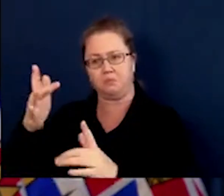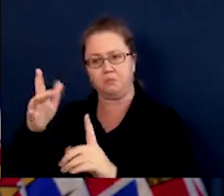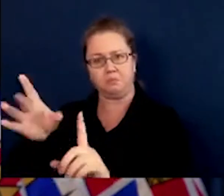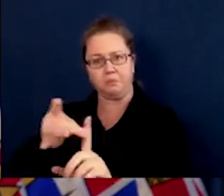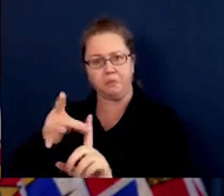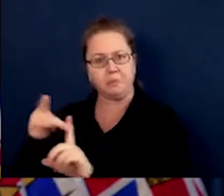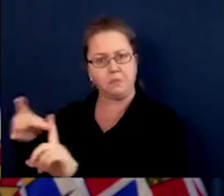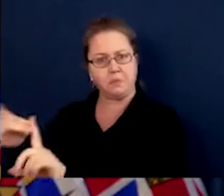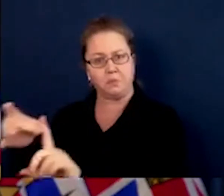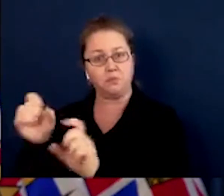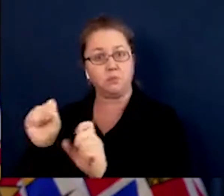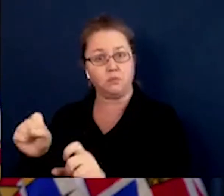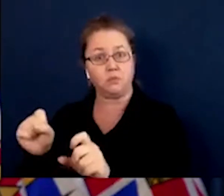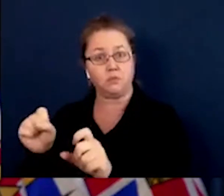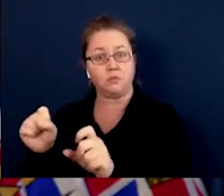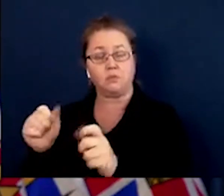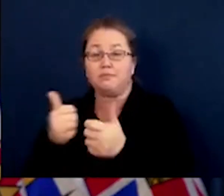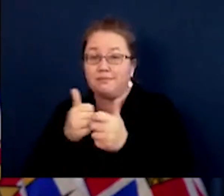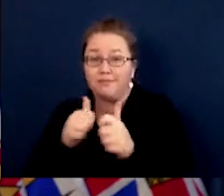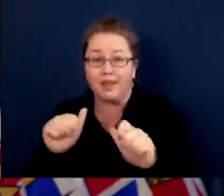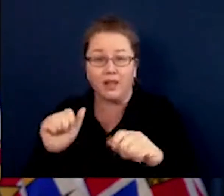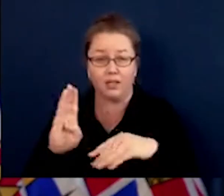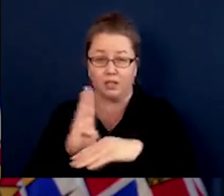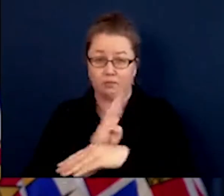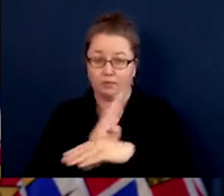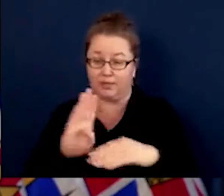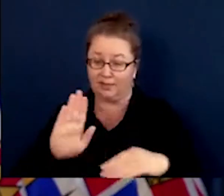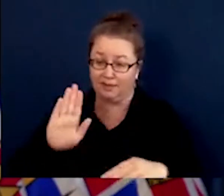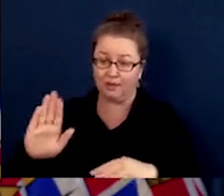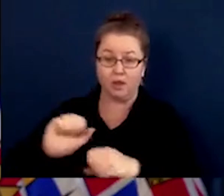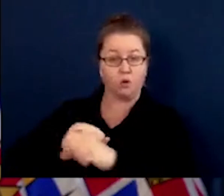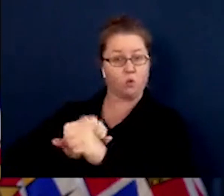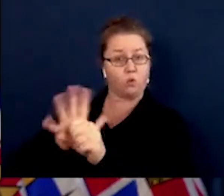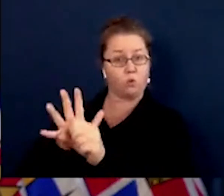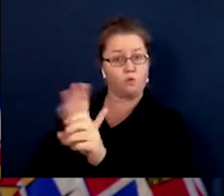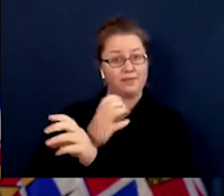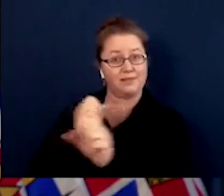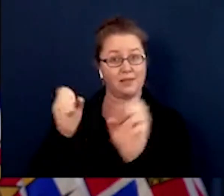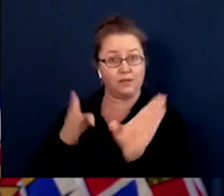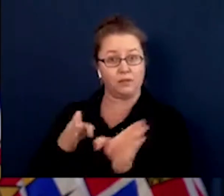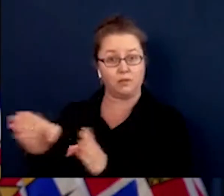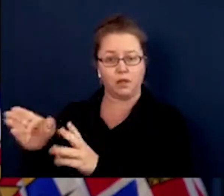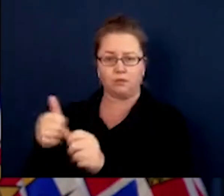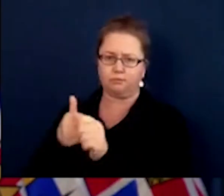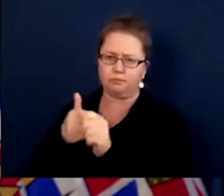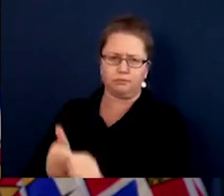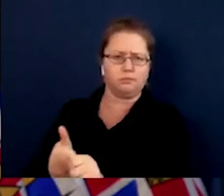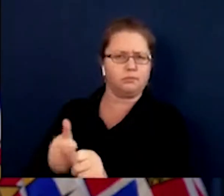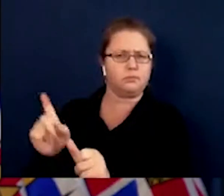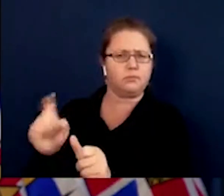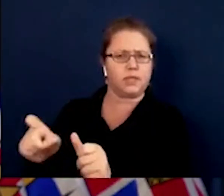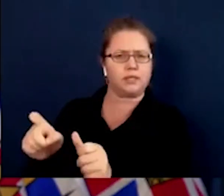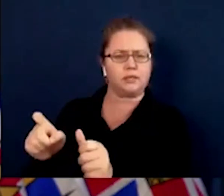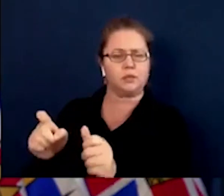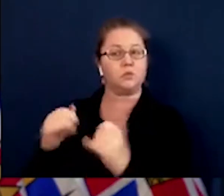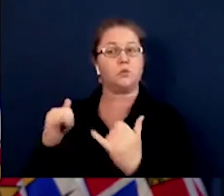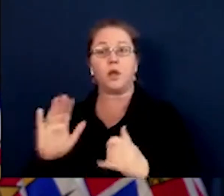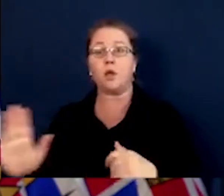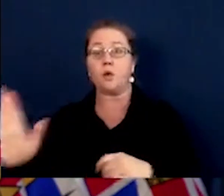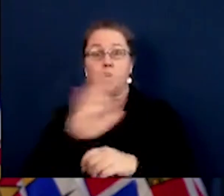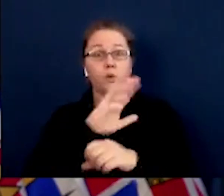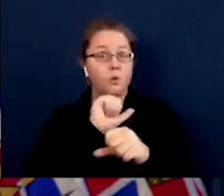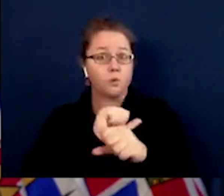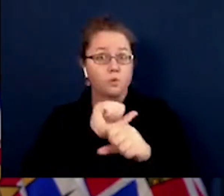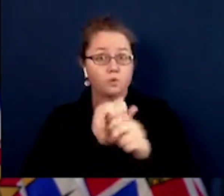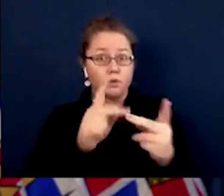outlets, for any type of business to have their COVID safety plan. But now is the time to revisit the